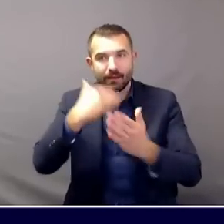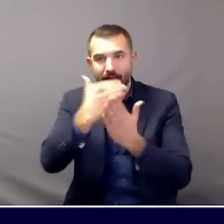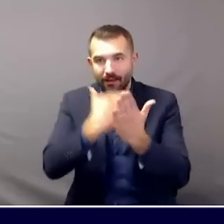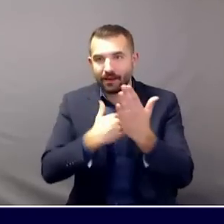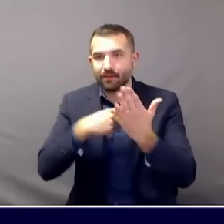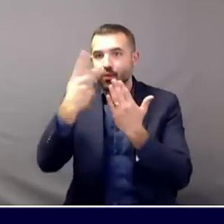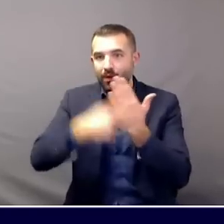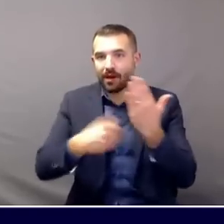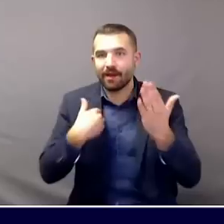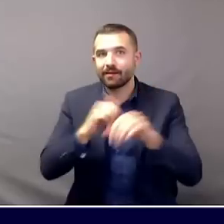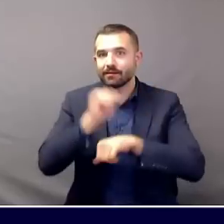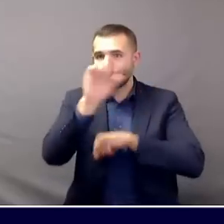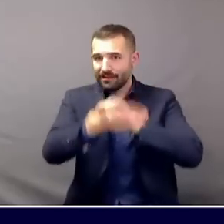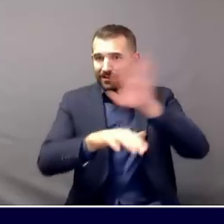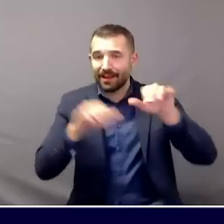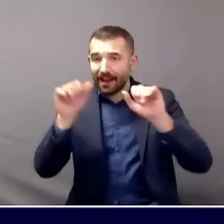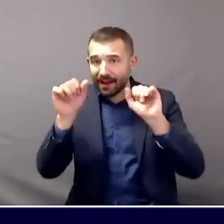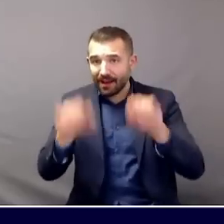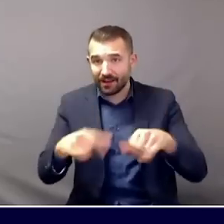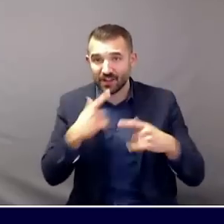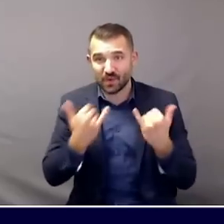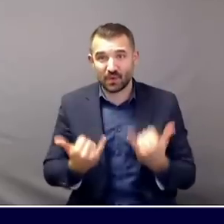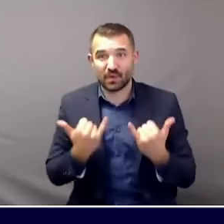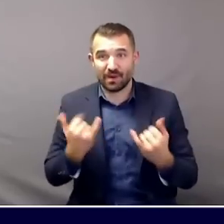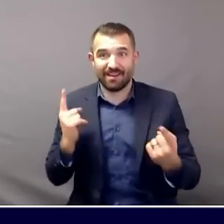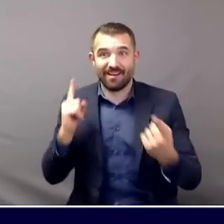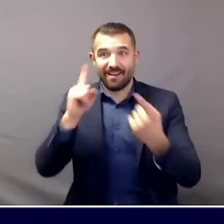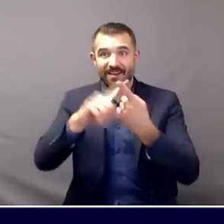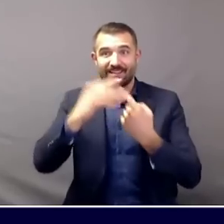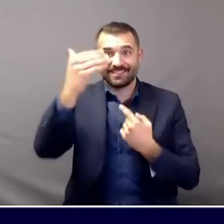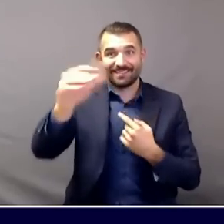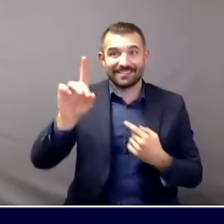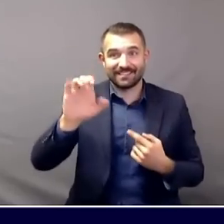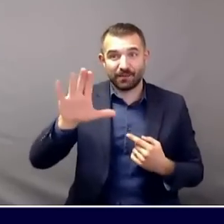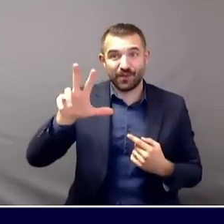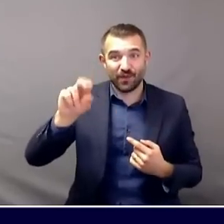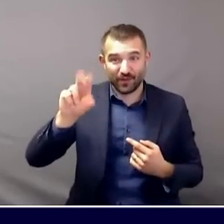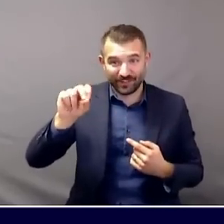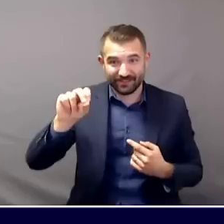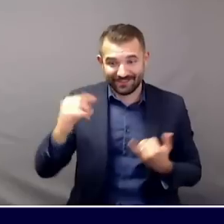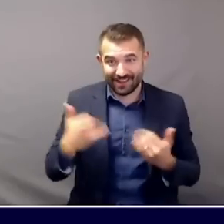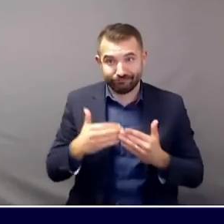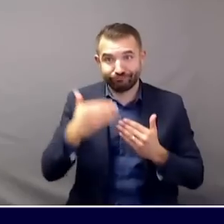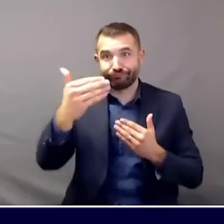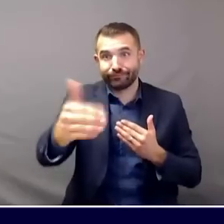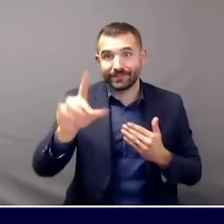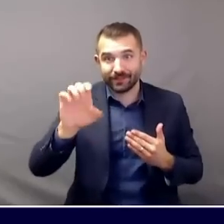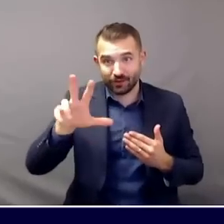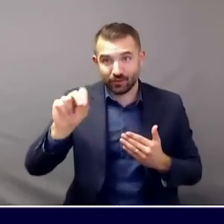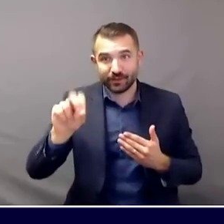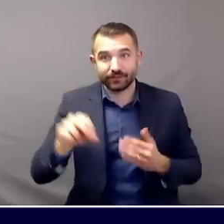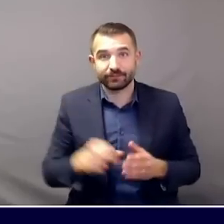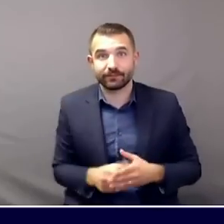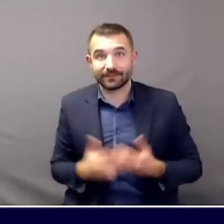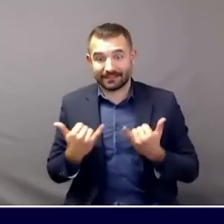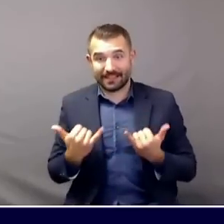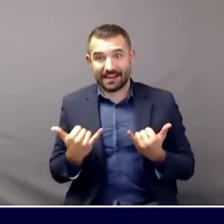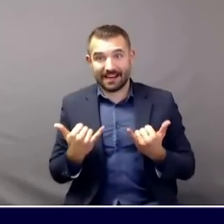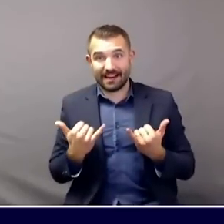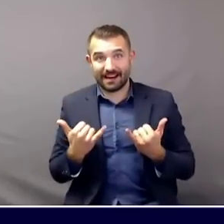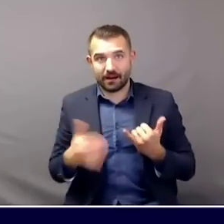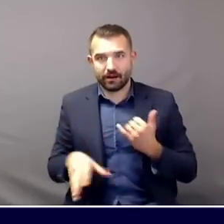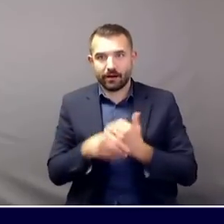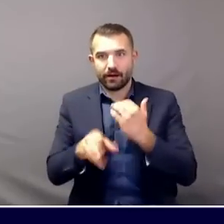still address that between now and December 30th. There are a few things we can do between now and December 30th. But we can't alone extend